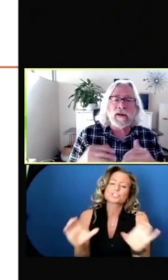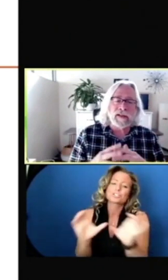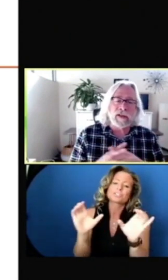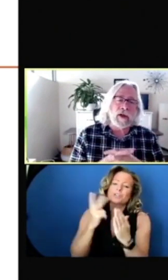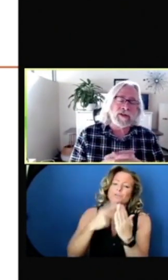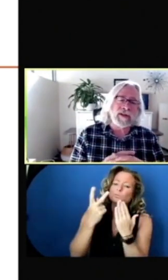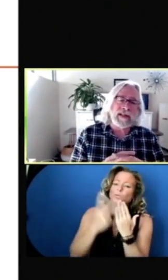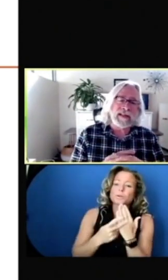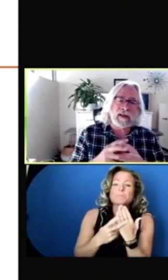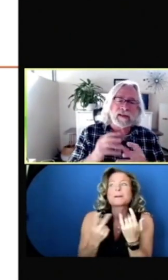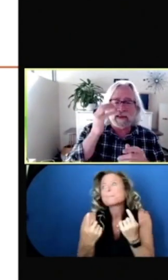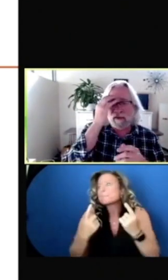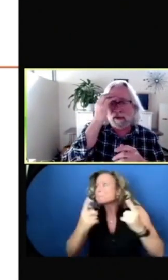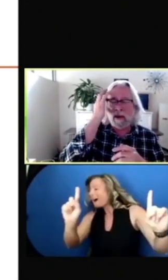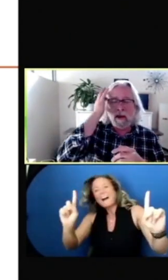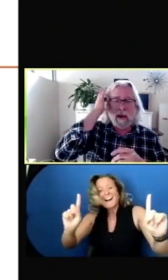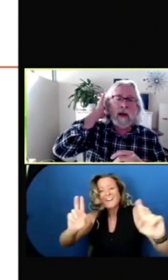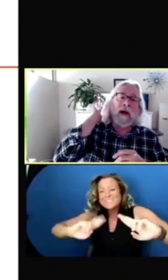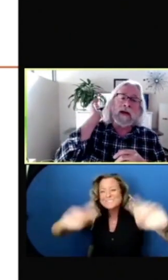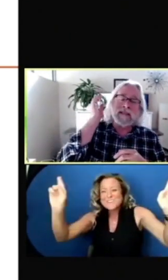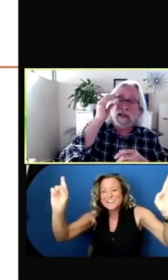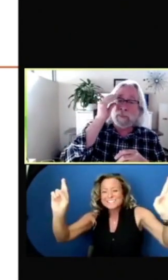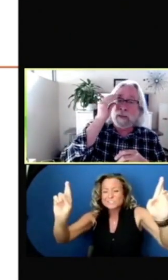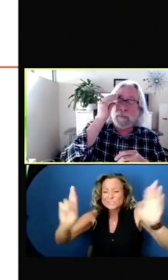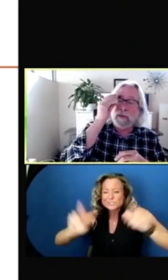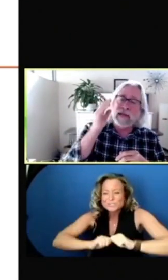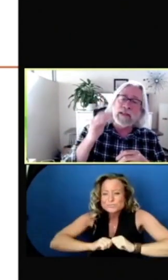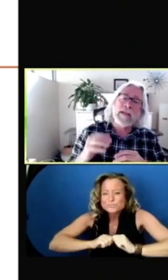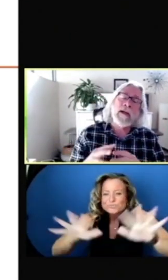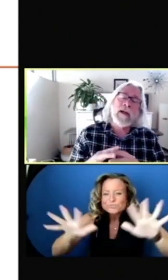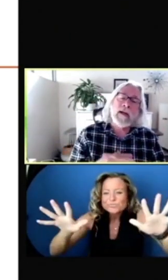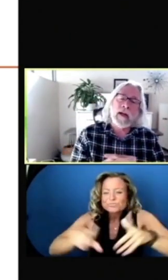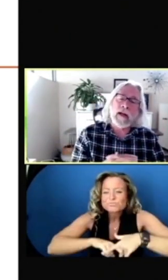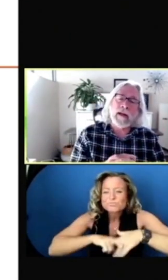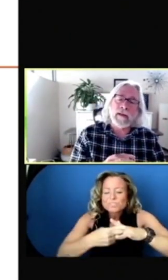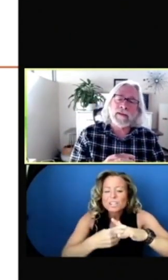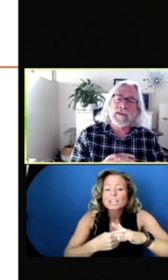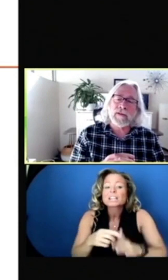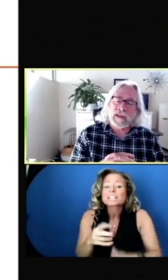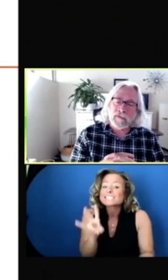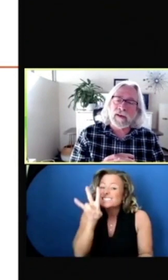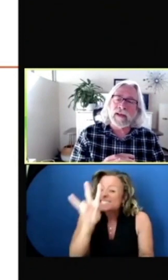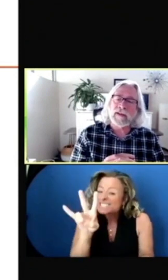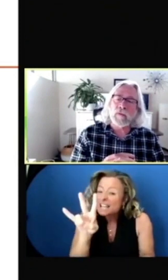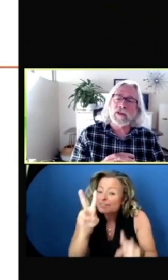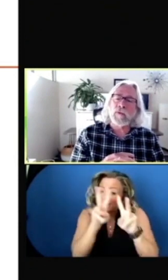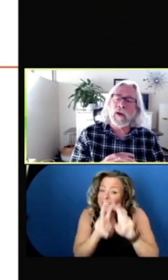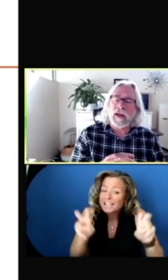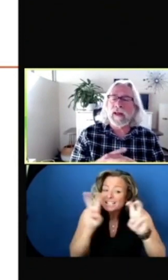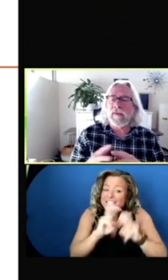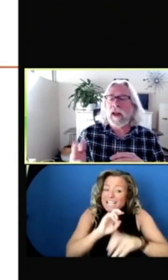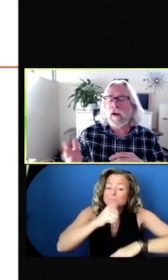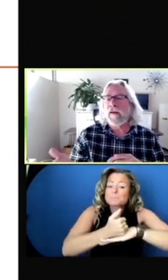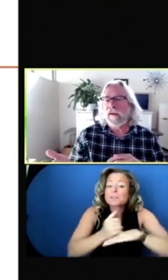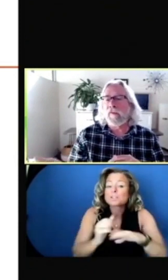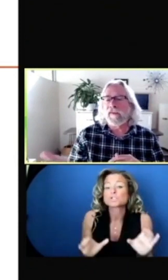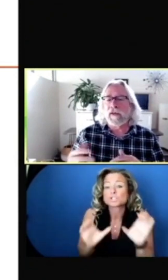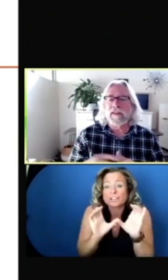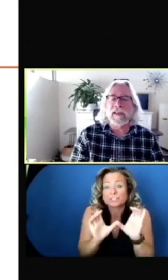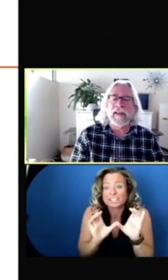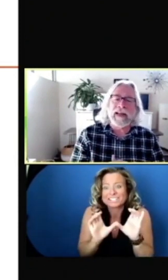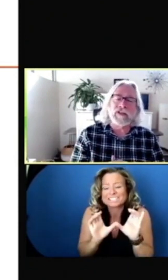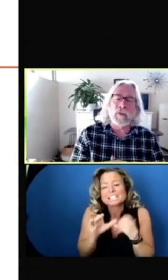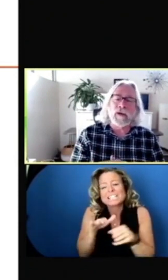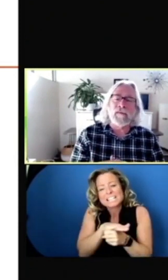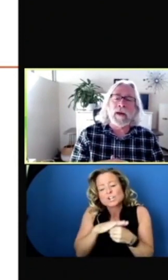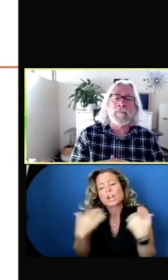finally ready to launch. These are 7 assessment-based certificates which in the area of health